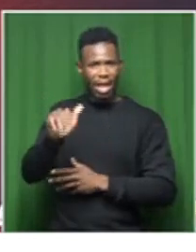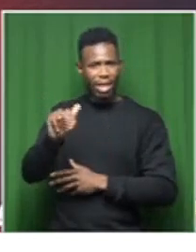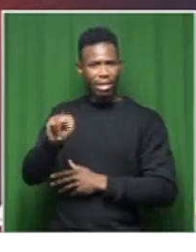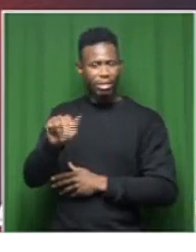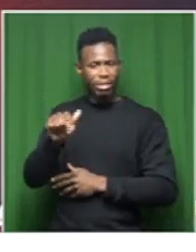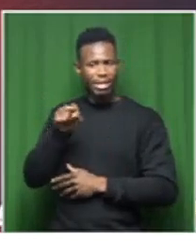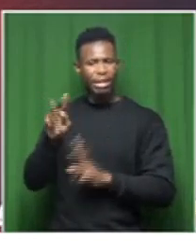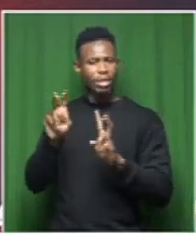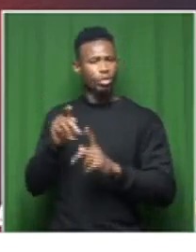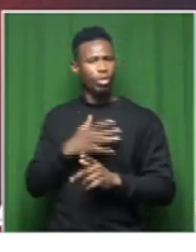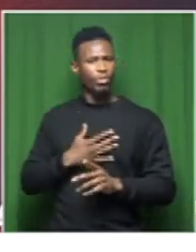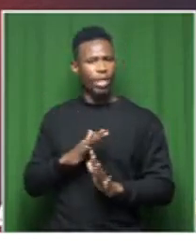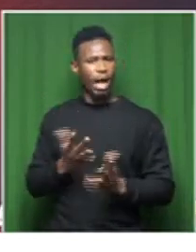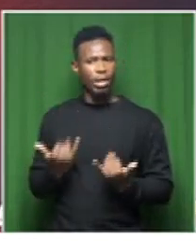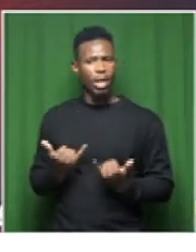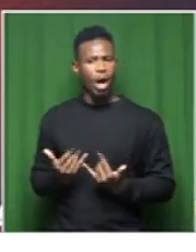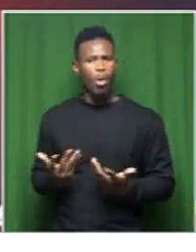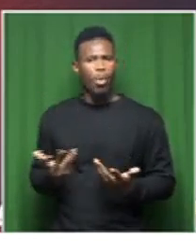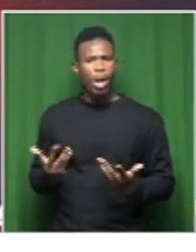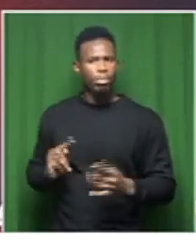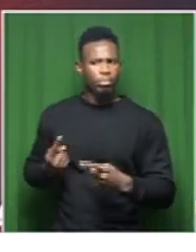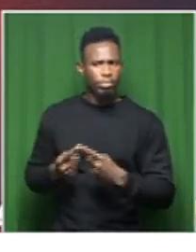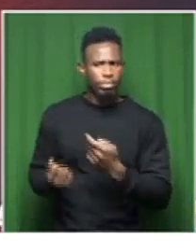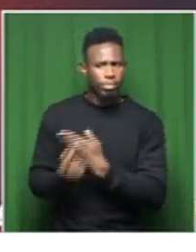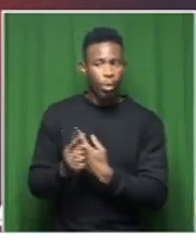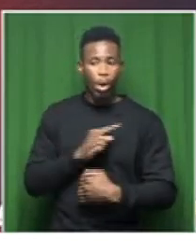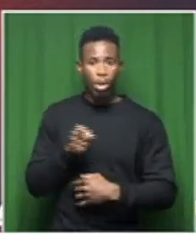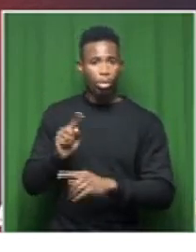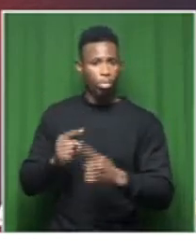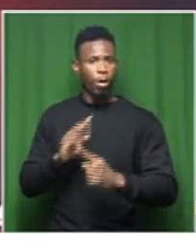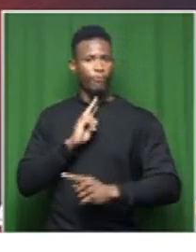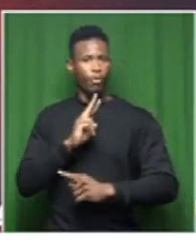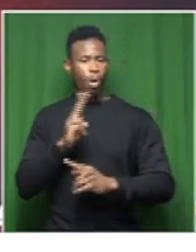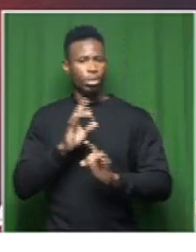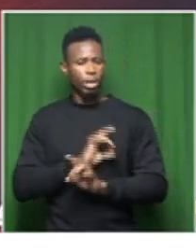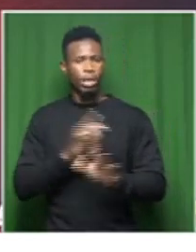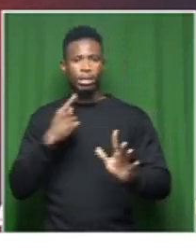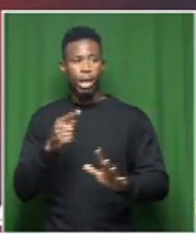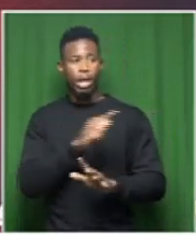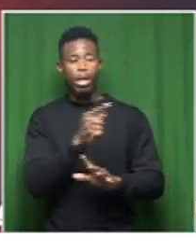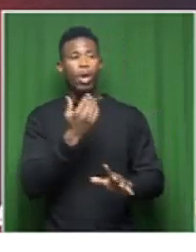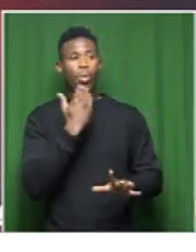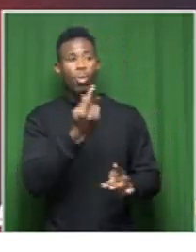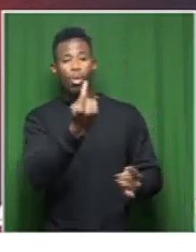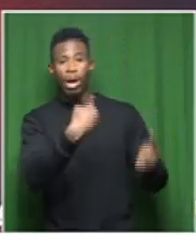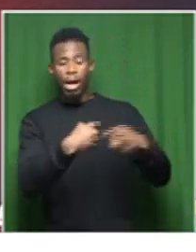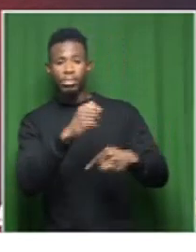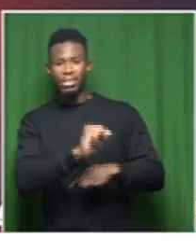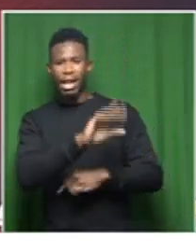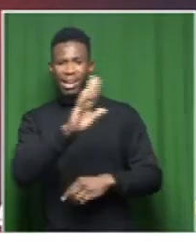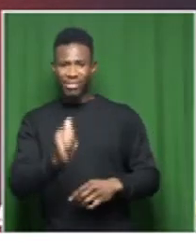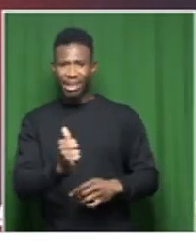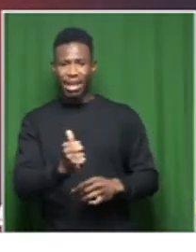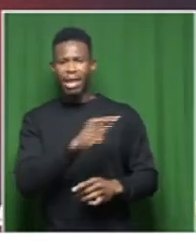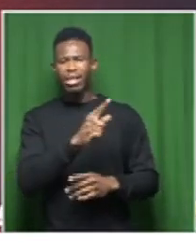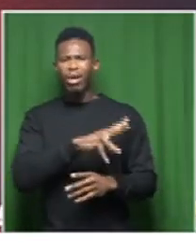issues that you are presenting, particularly when it comes to immigration? You have been very vocal in saying that migrants, when they come to South Africa, get involved